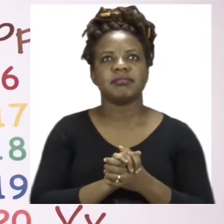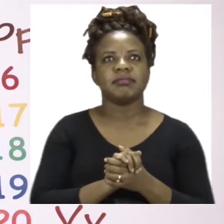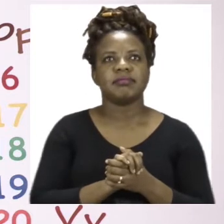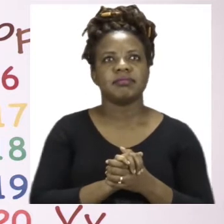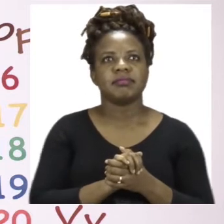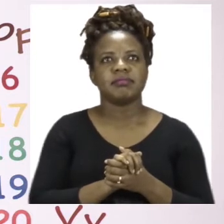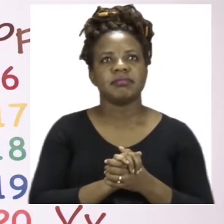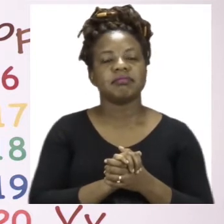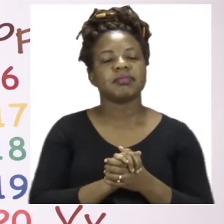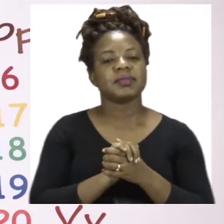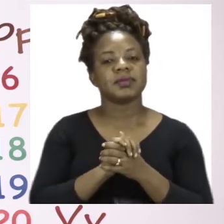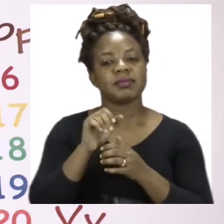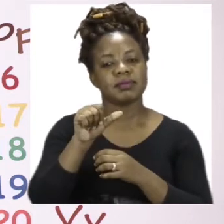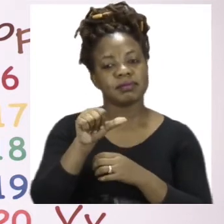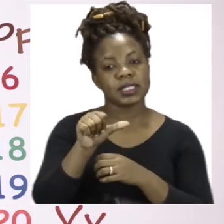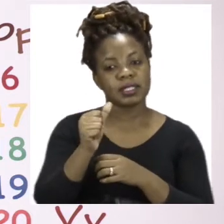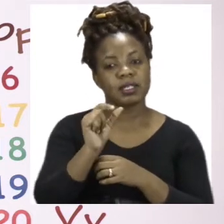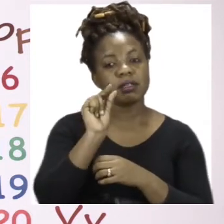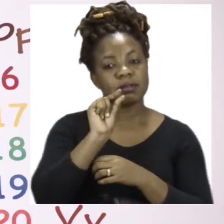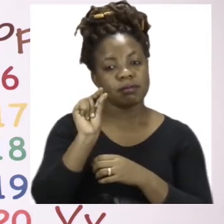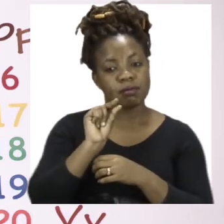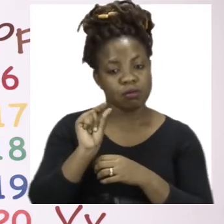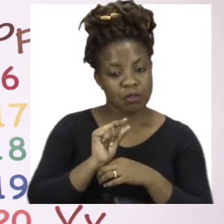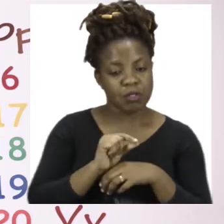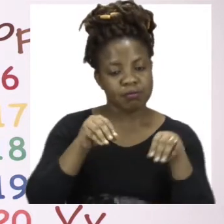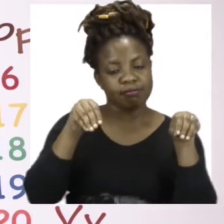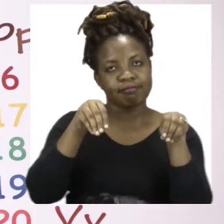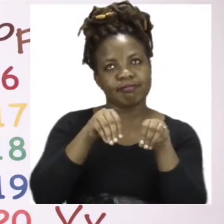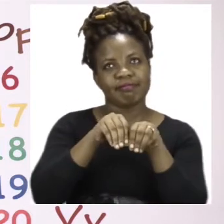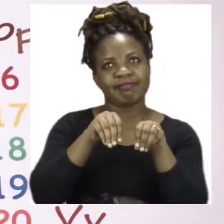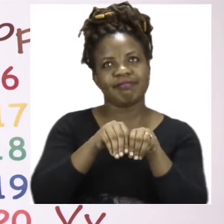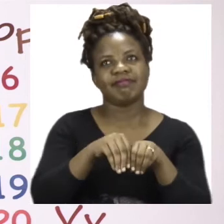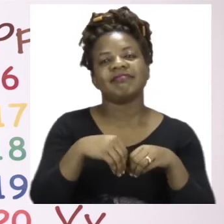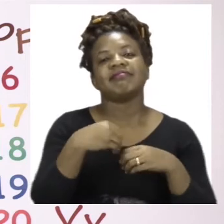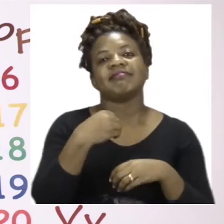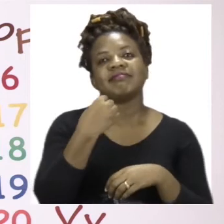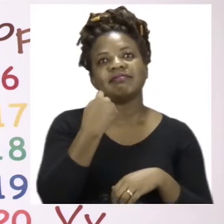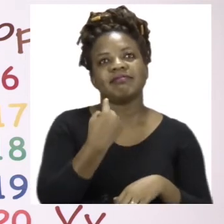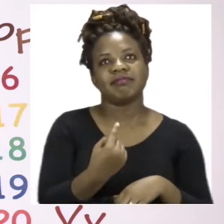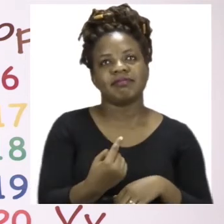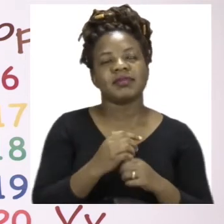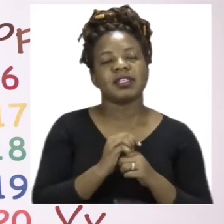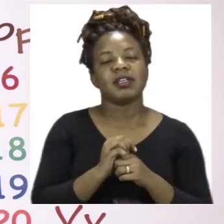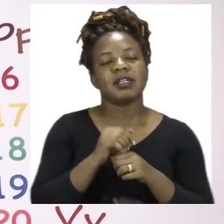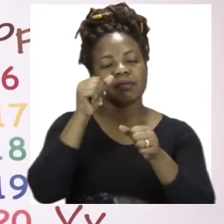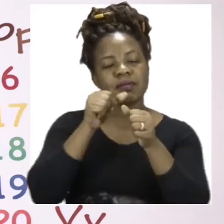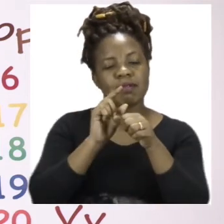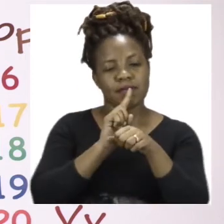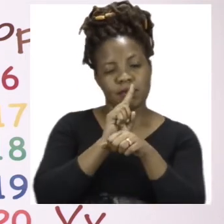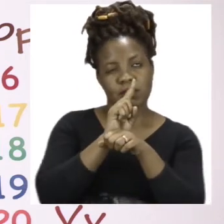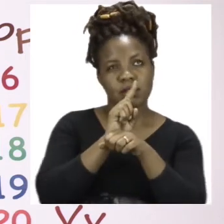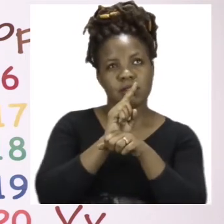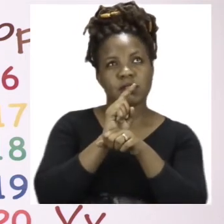and do the rest of this exercise by yourself. Remember, check the words in the box above and make